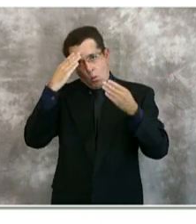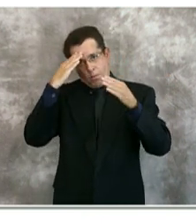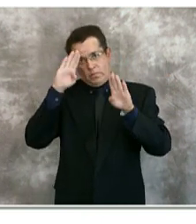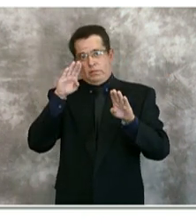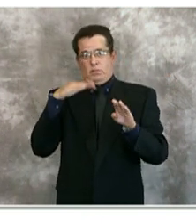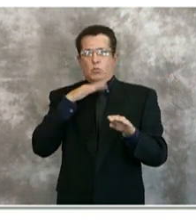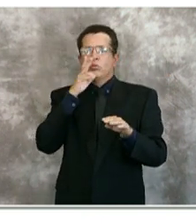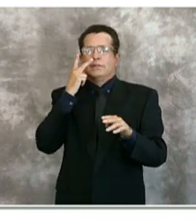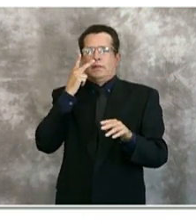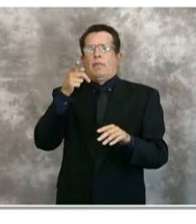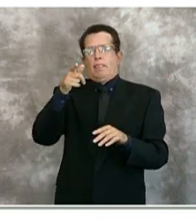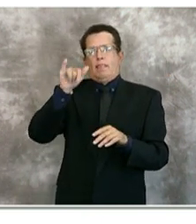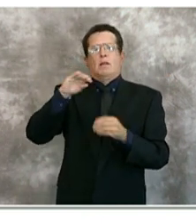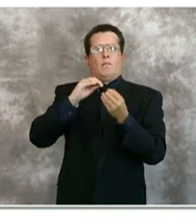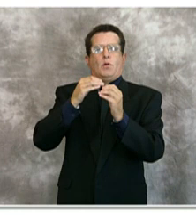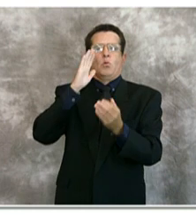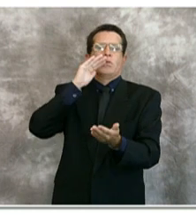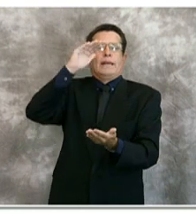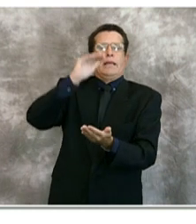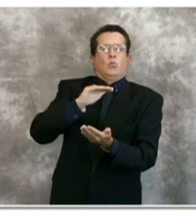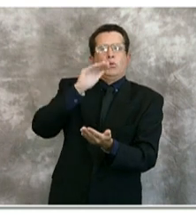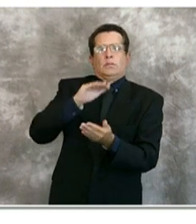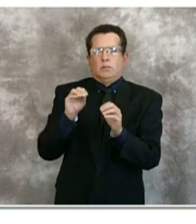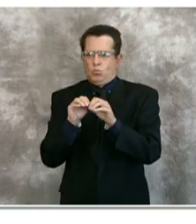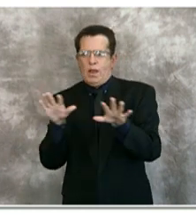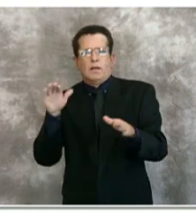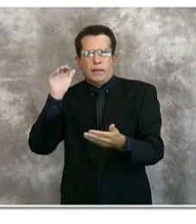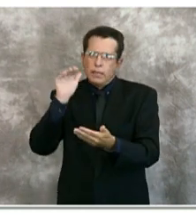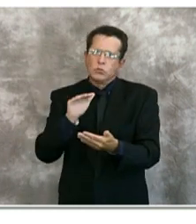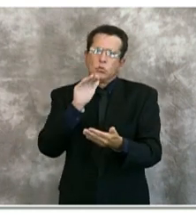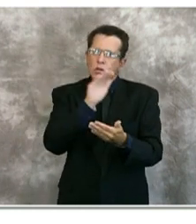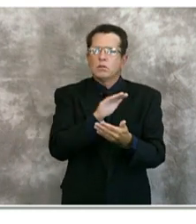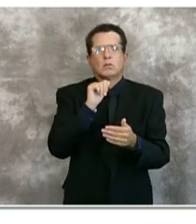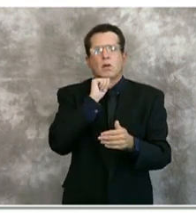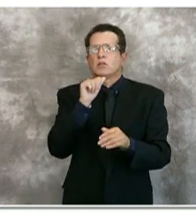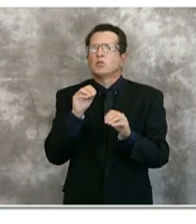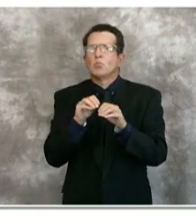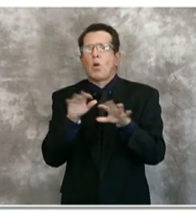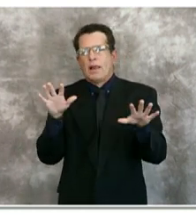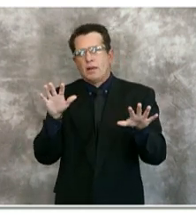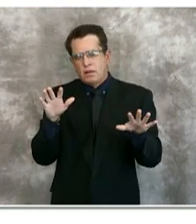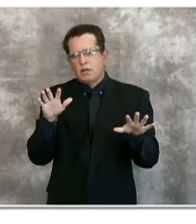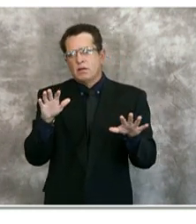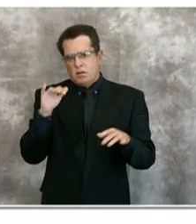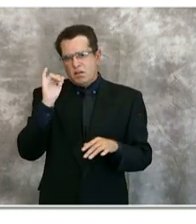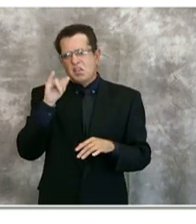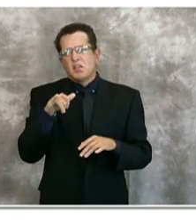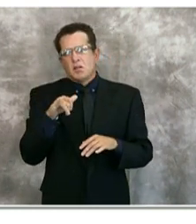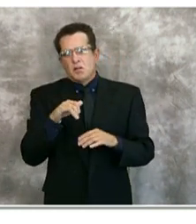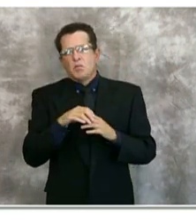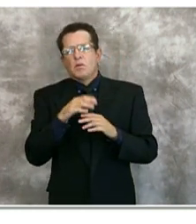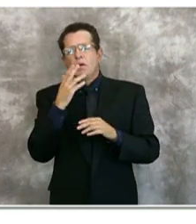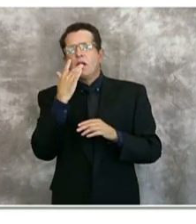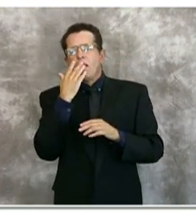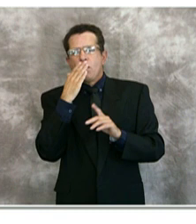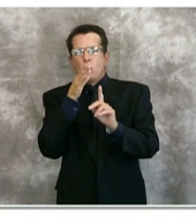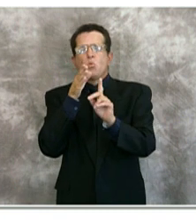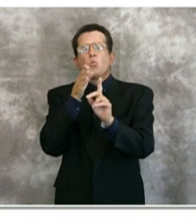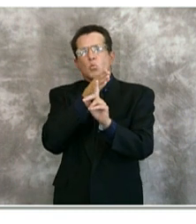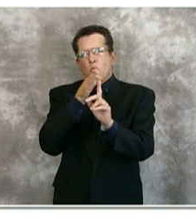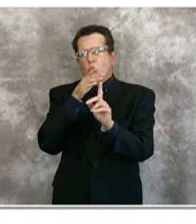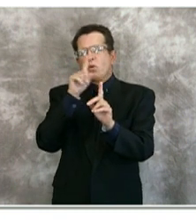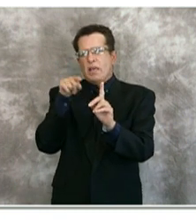cases decrease. The goal, again, is to decrease the number of cases with the onset of illness for